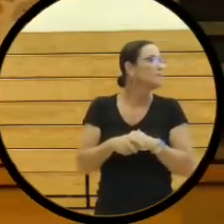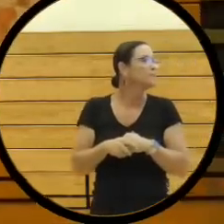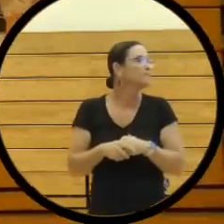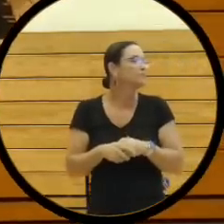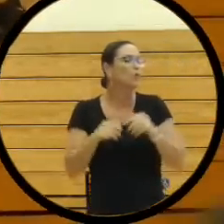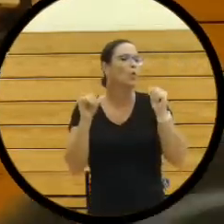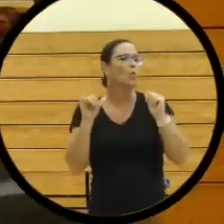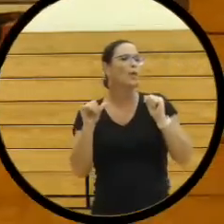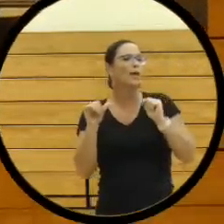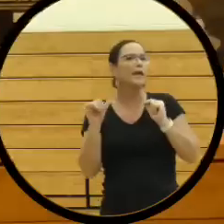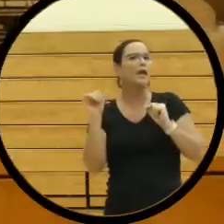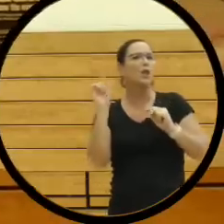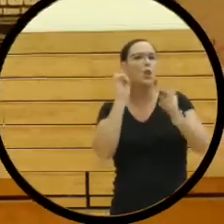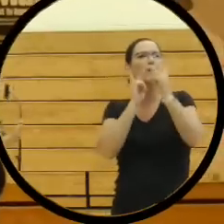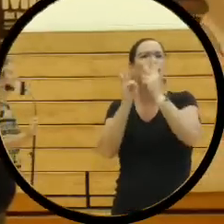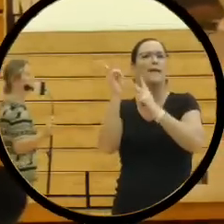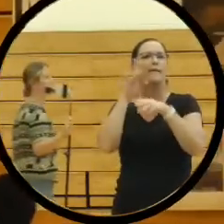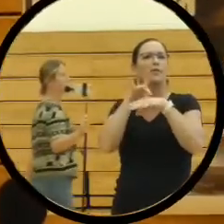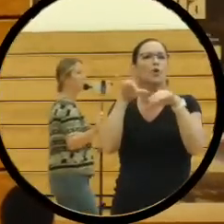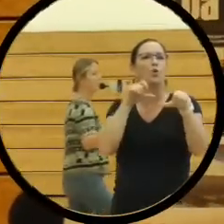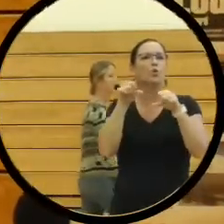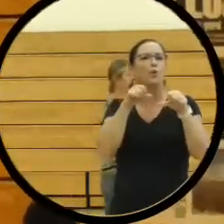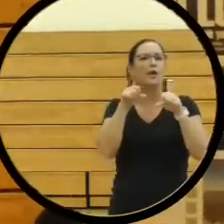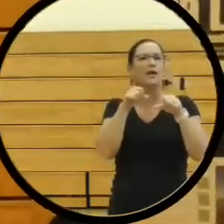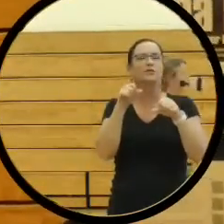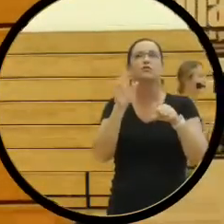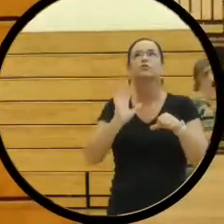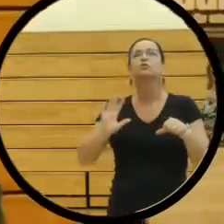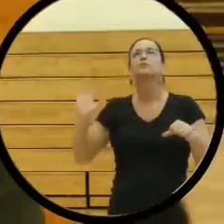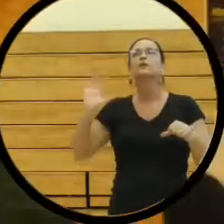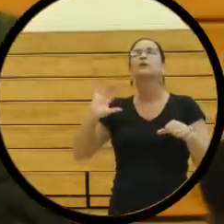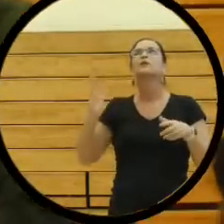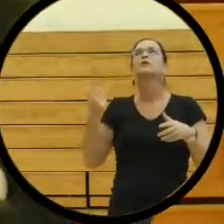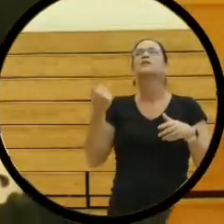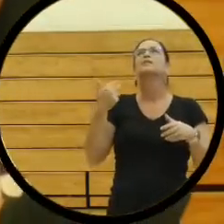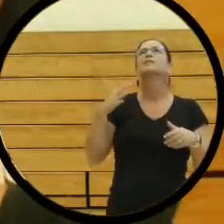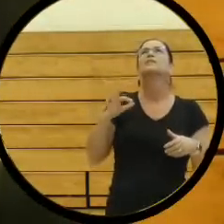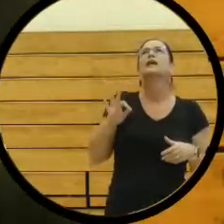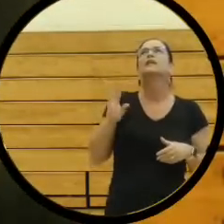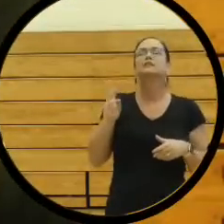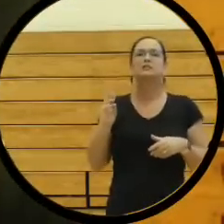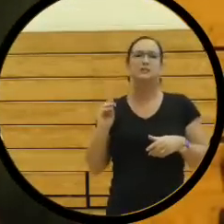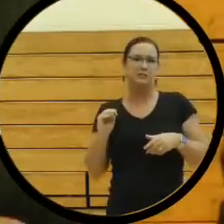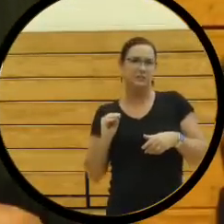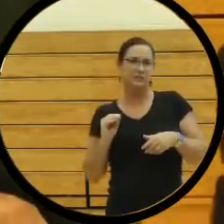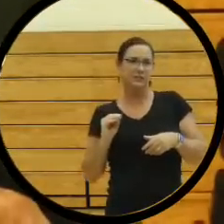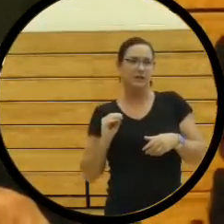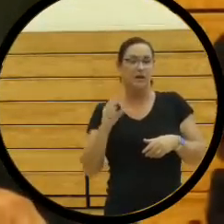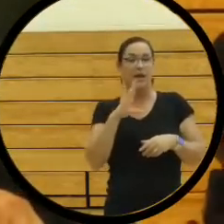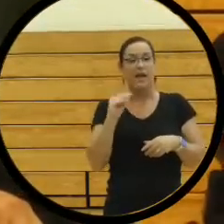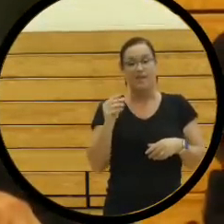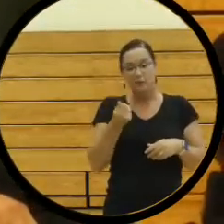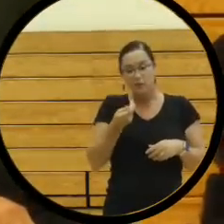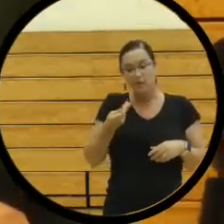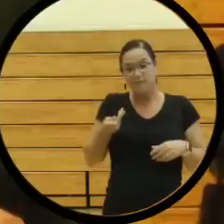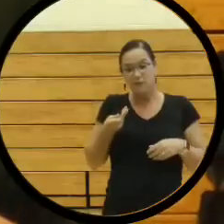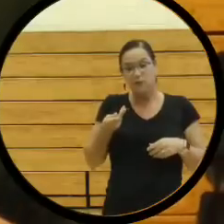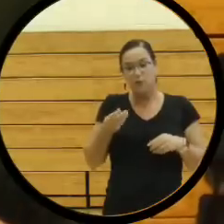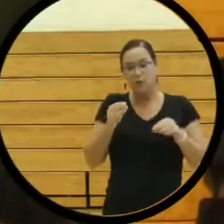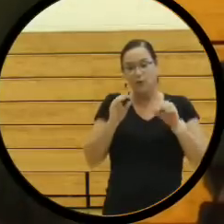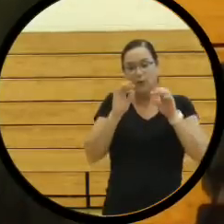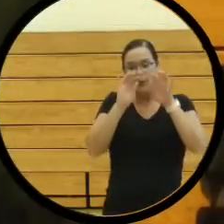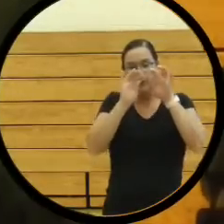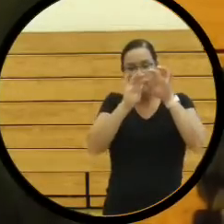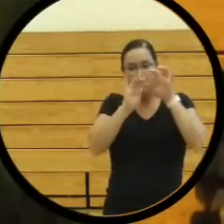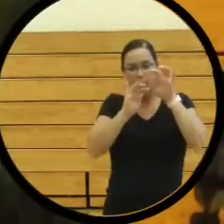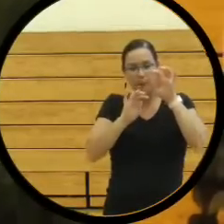We can look back at those earthquakes back to about 1960 or so. And there have been a few little smatterings